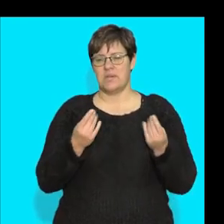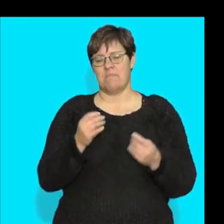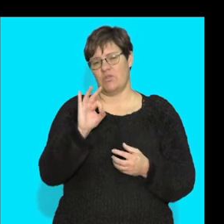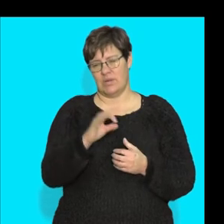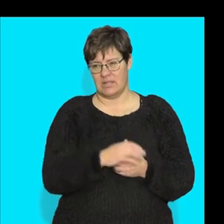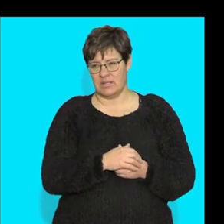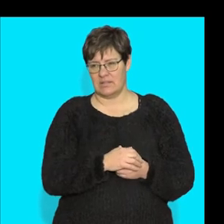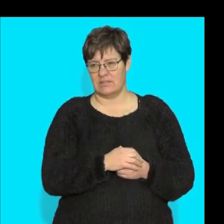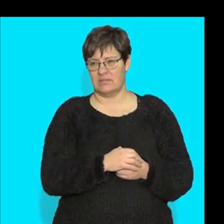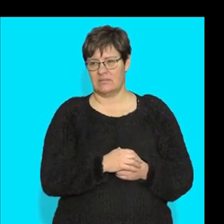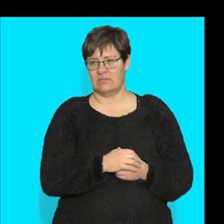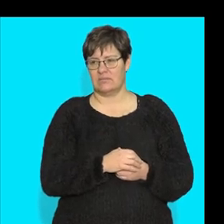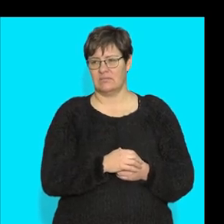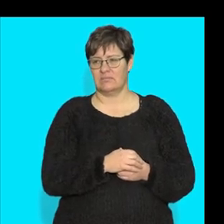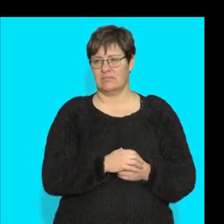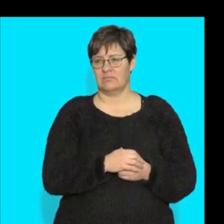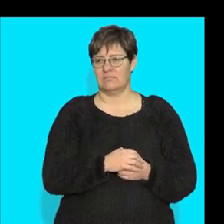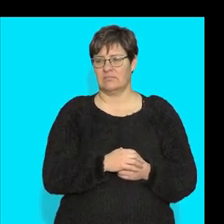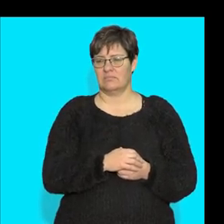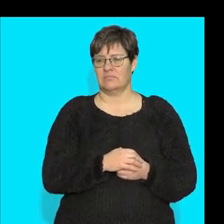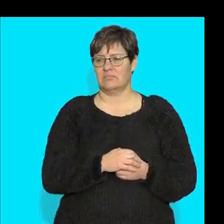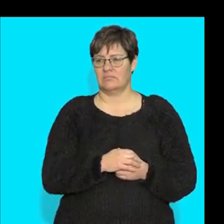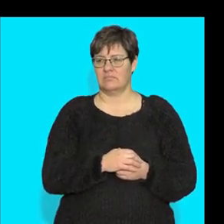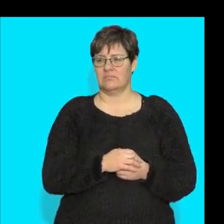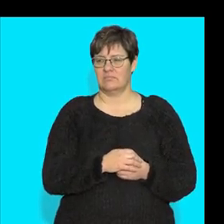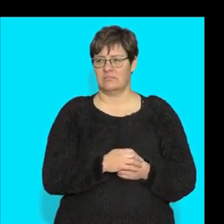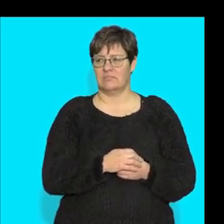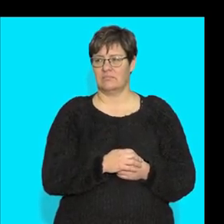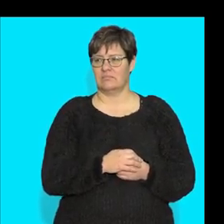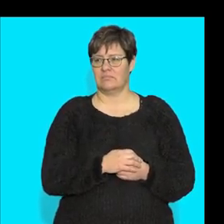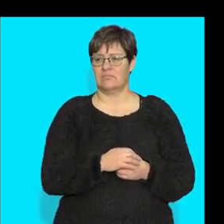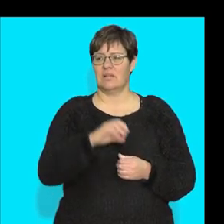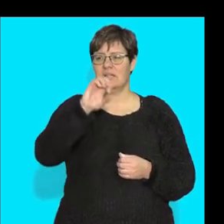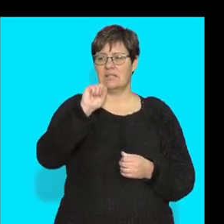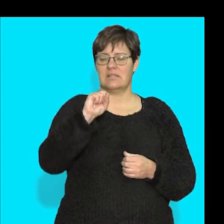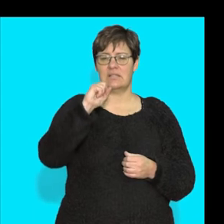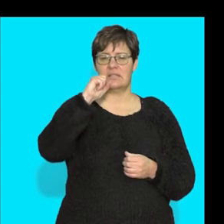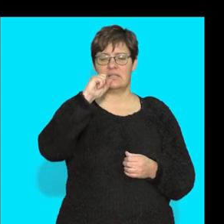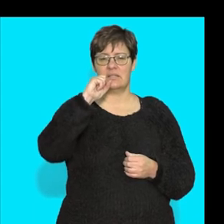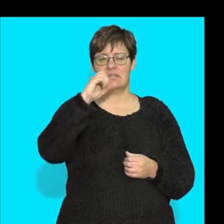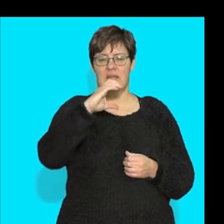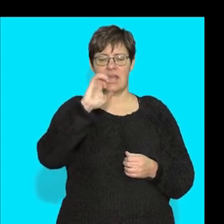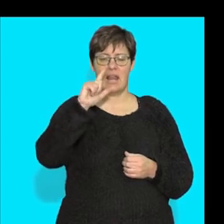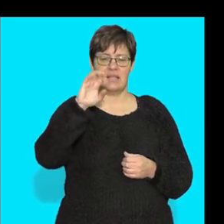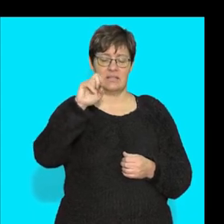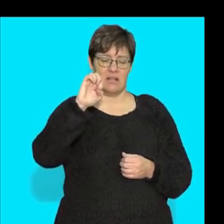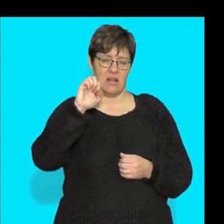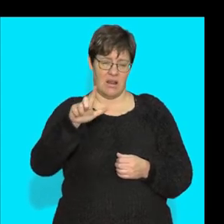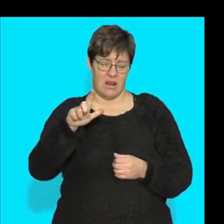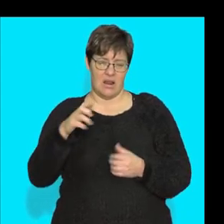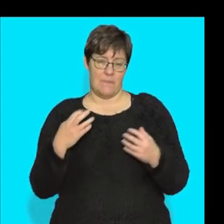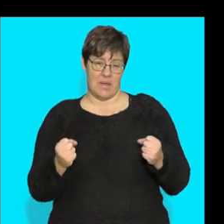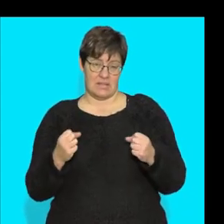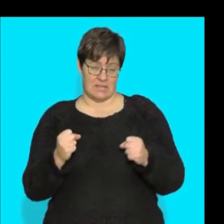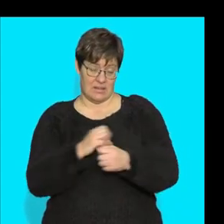write it over here that is going to be skeletal muscle now the last one contains